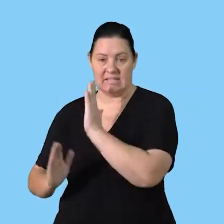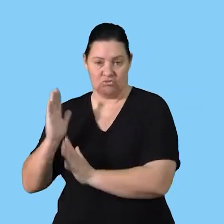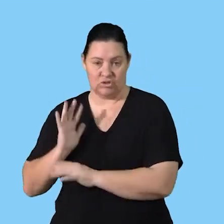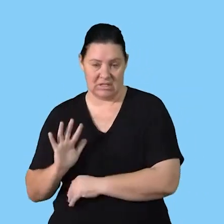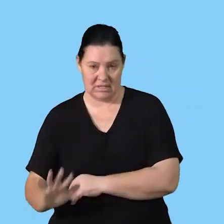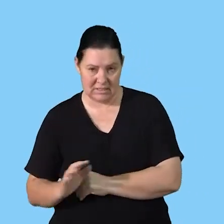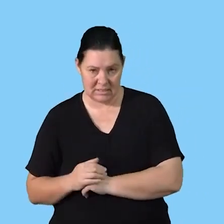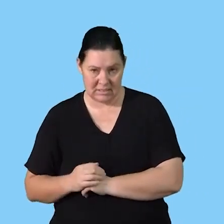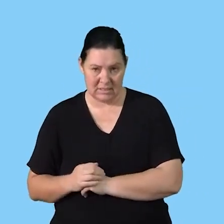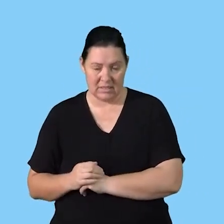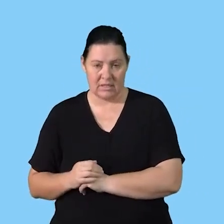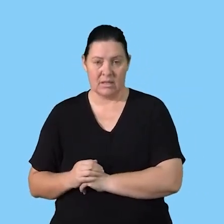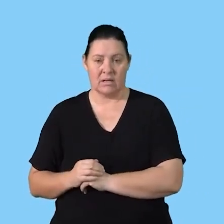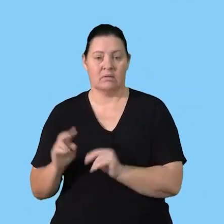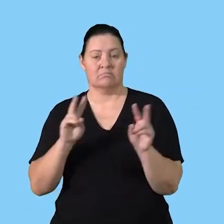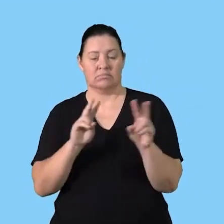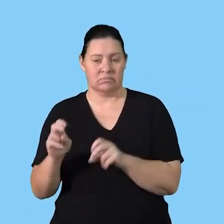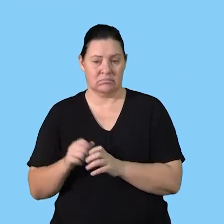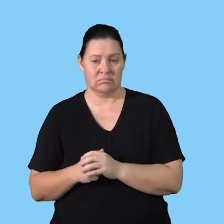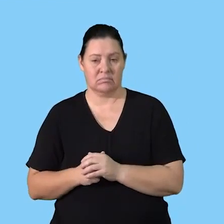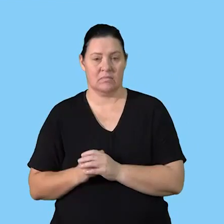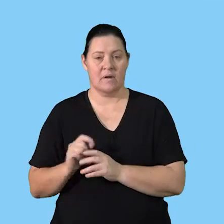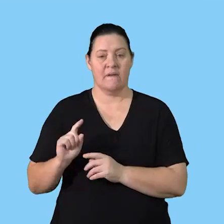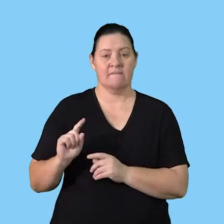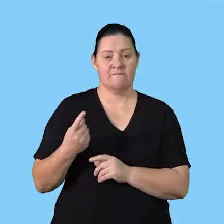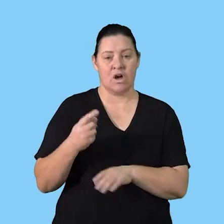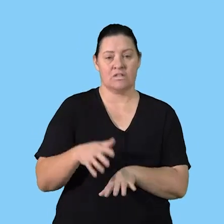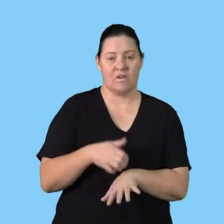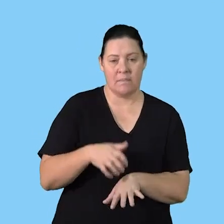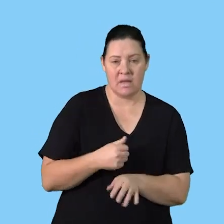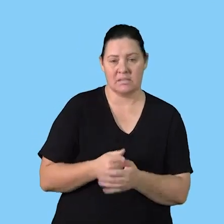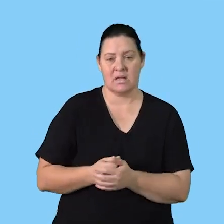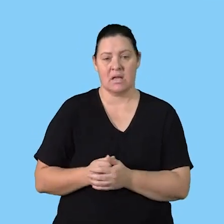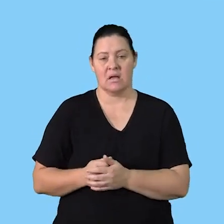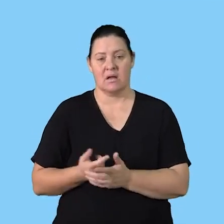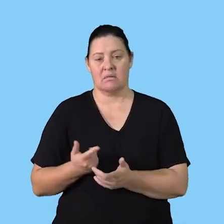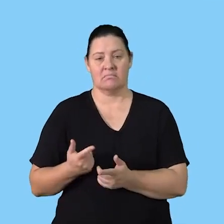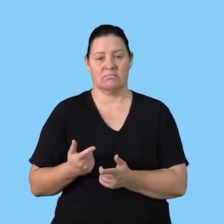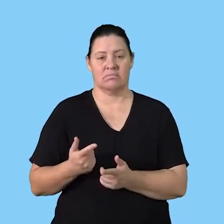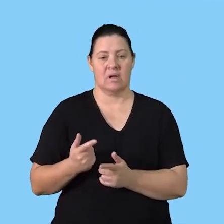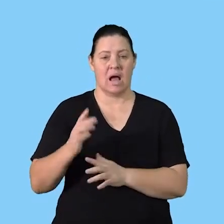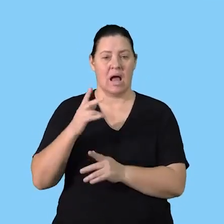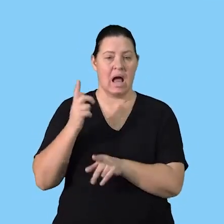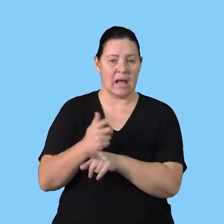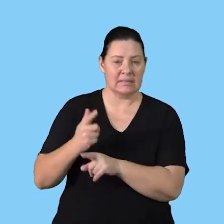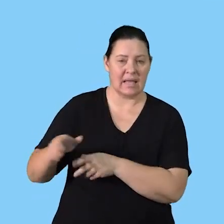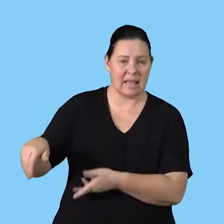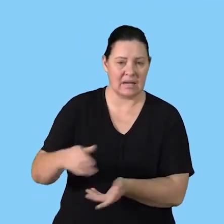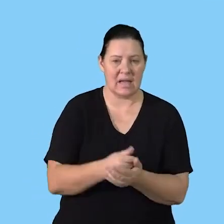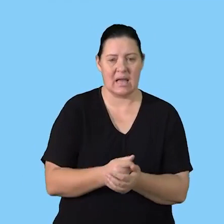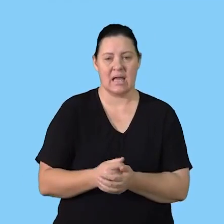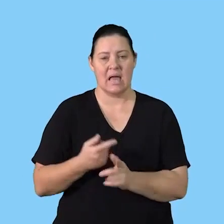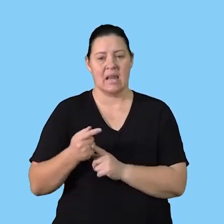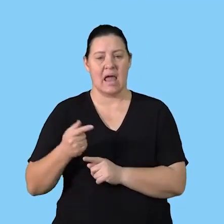history grade 5. In grade 5, the topics hunter-gatherers, the first farmers, the ancient African, and the heritage trail are still